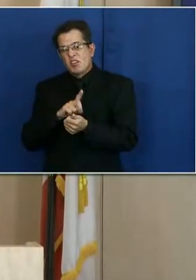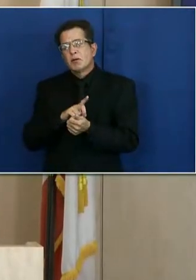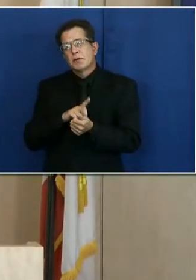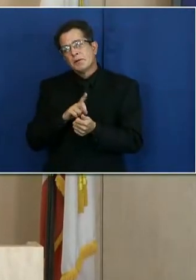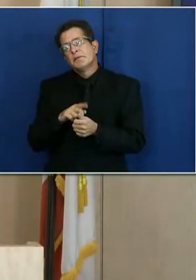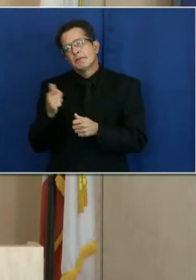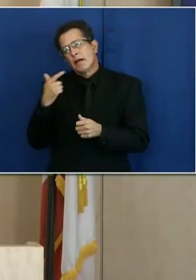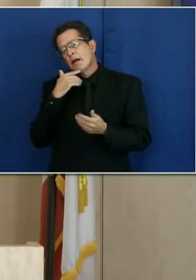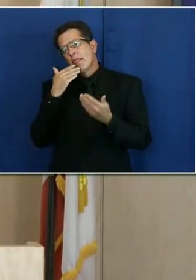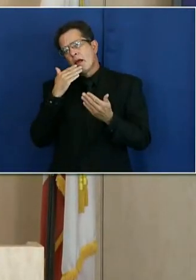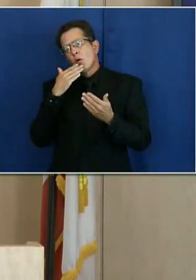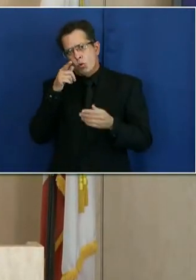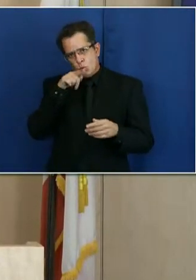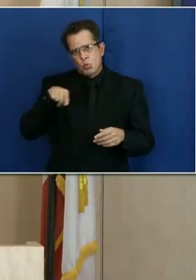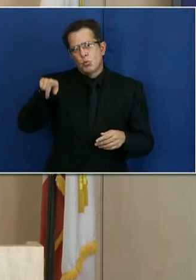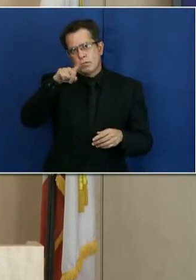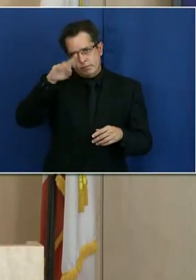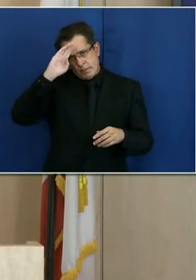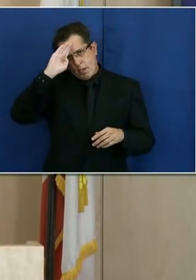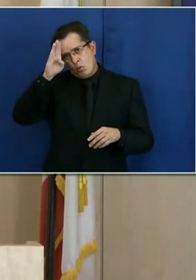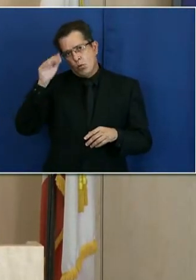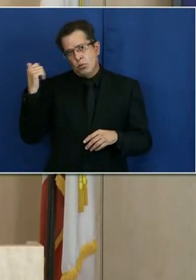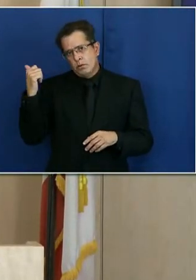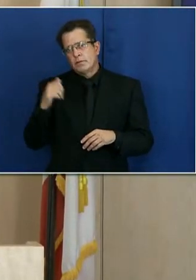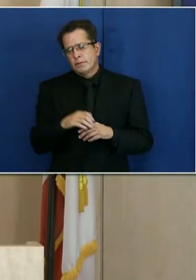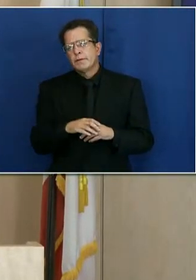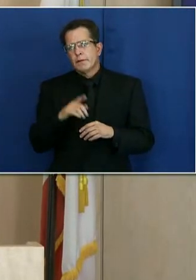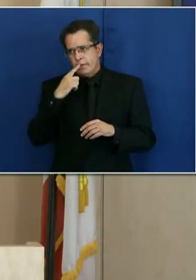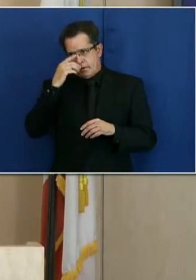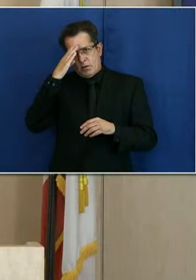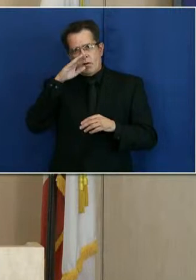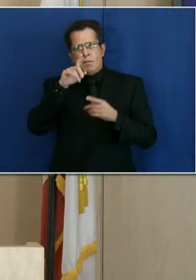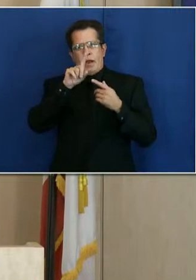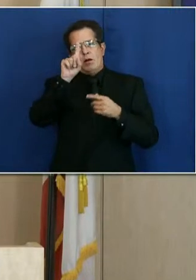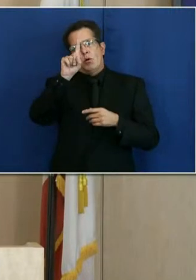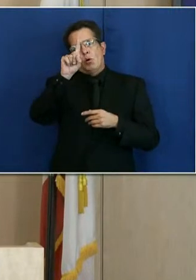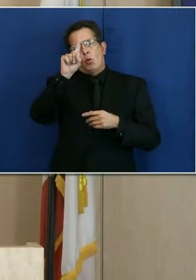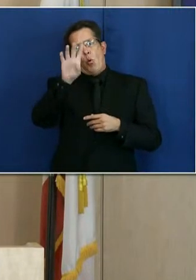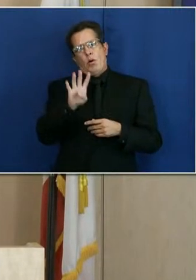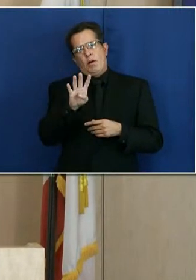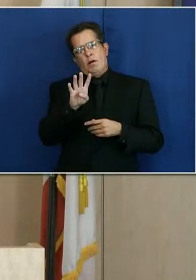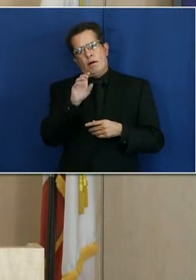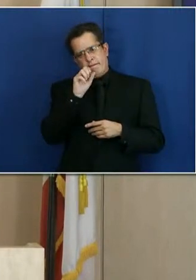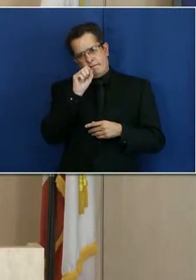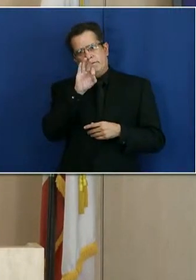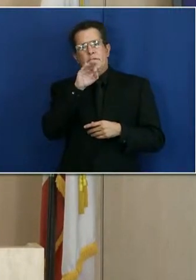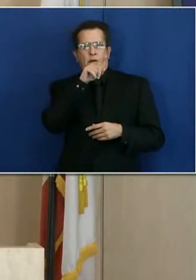Thank you, Chairman Cox. Although about a quarter of the students are actually living